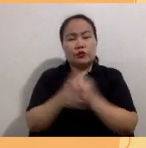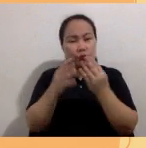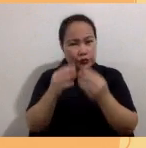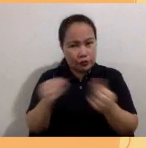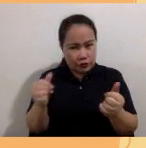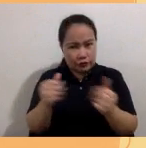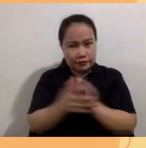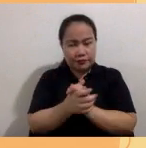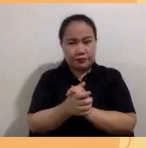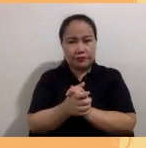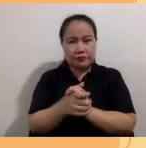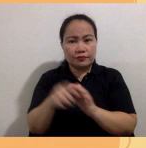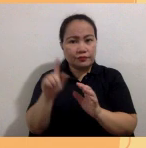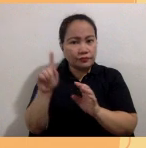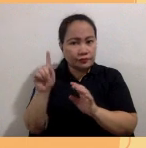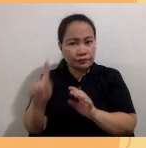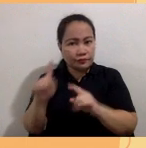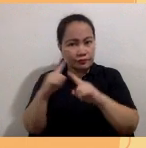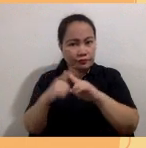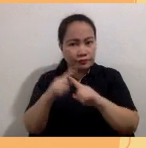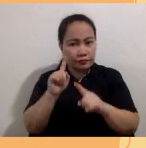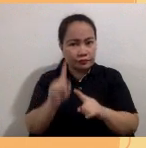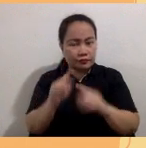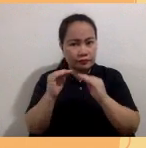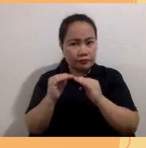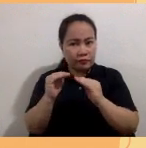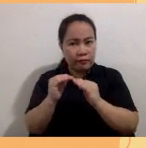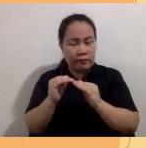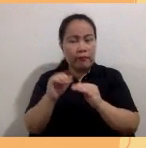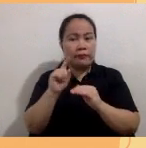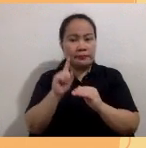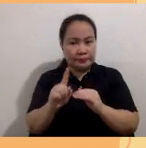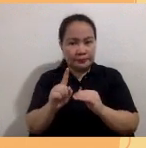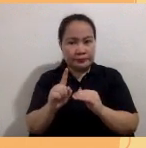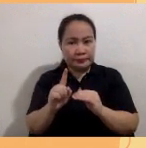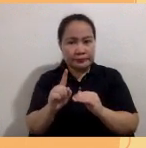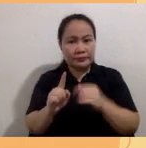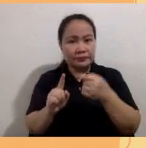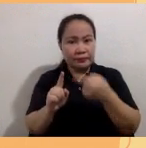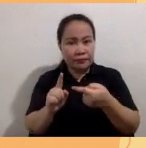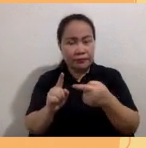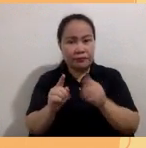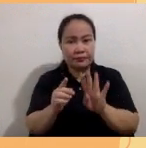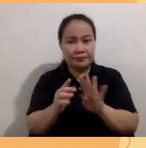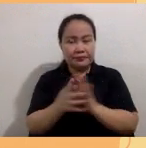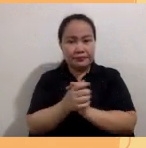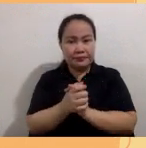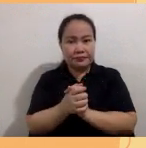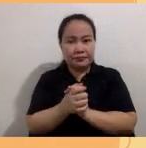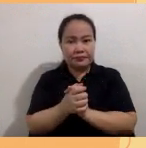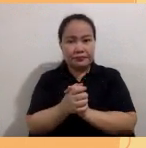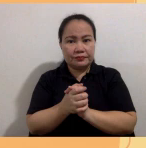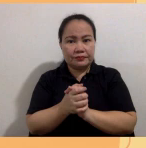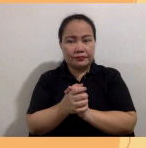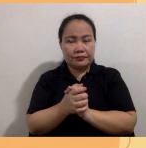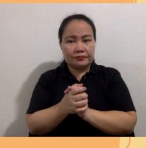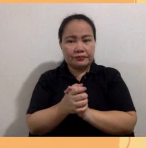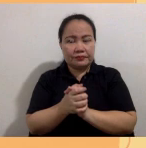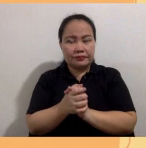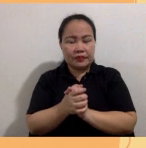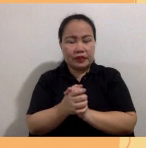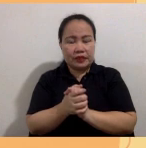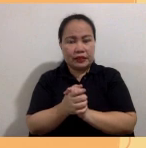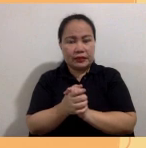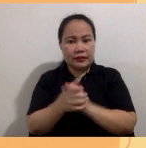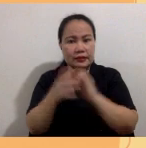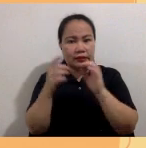minus 2. So we will just follow the expression. So, yung pag-substitute natin, susundan lang natin